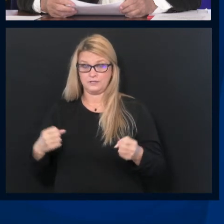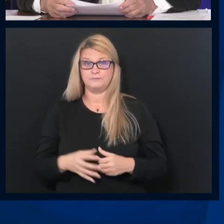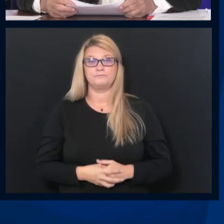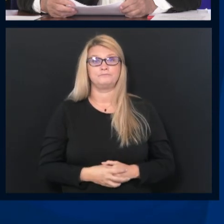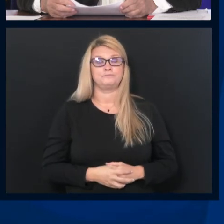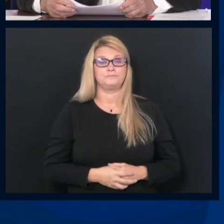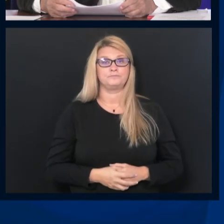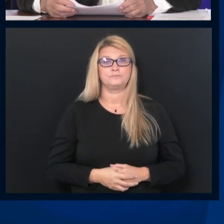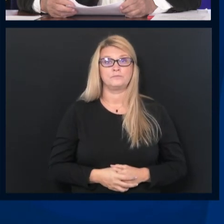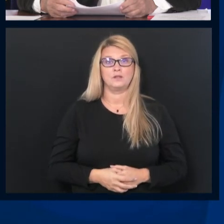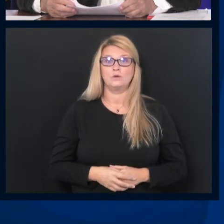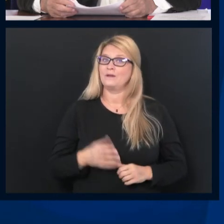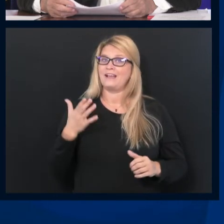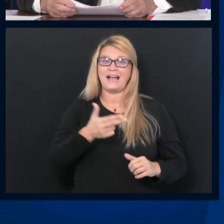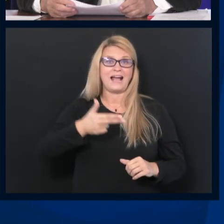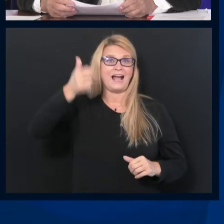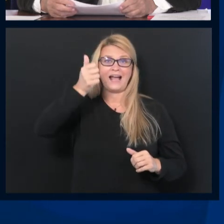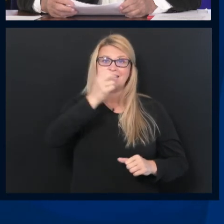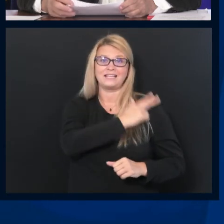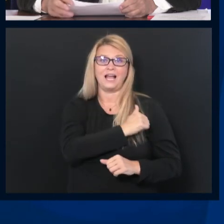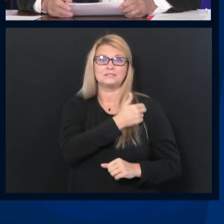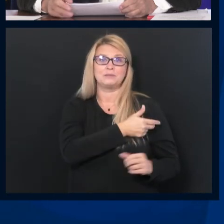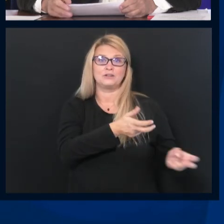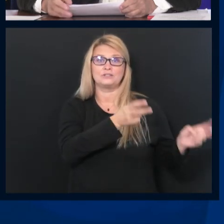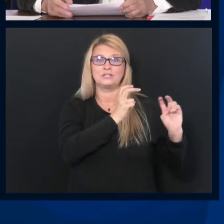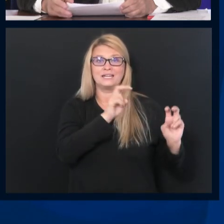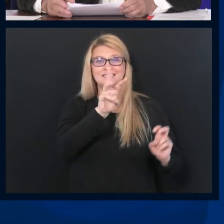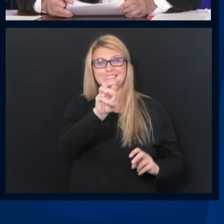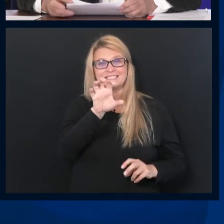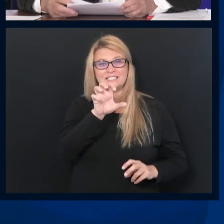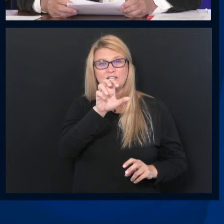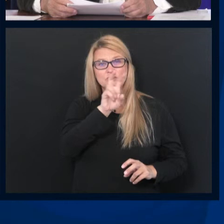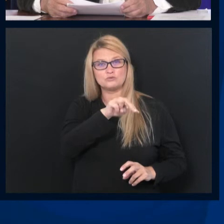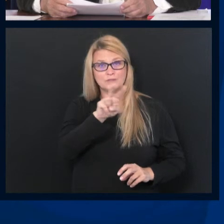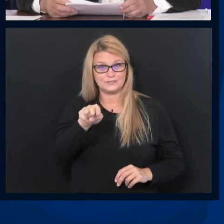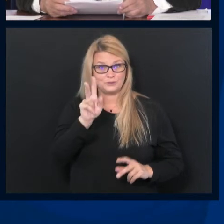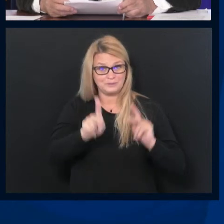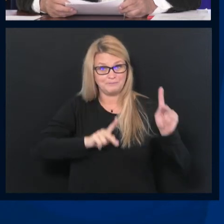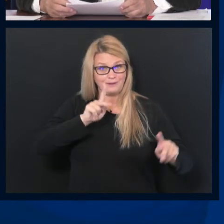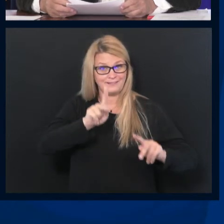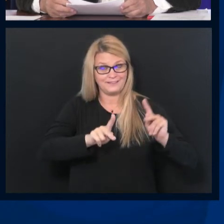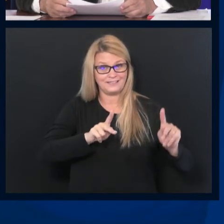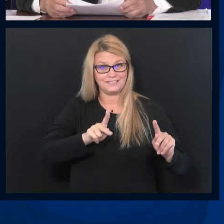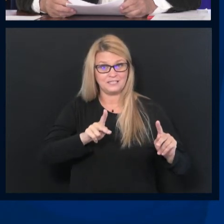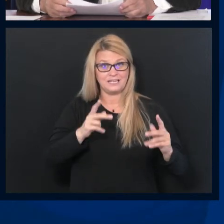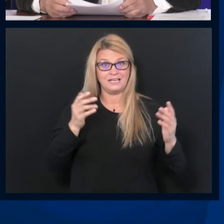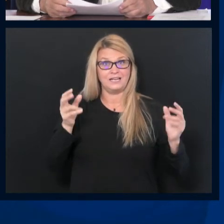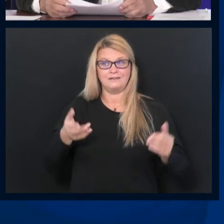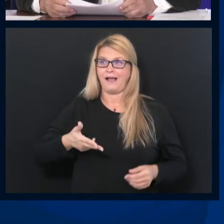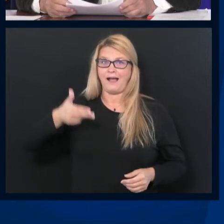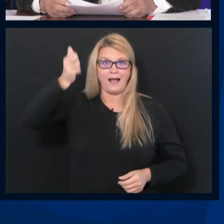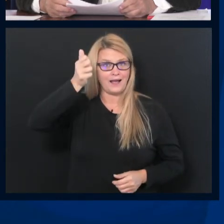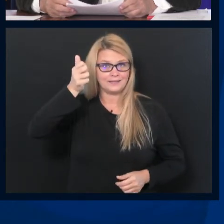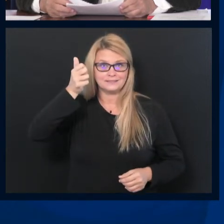We have a record high hospitalized patients now of 622. We have a record high